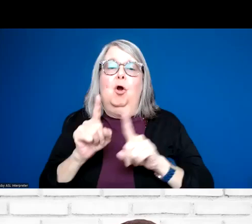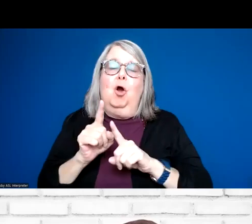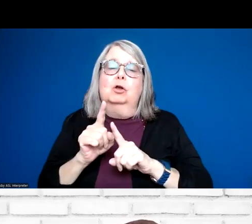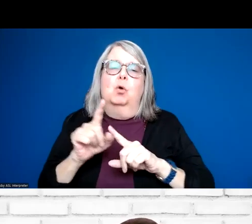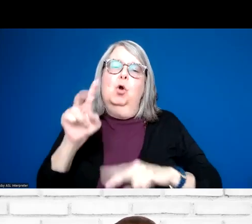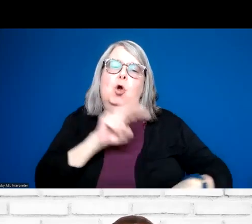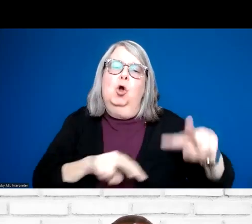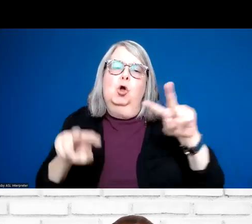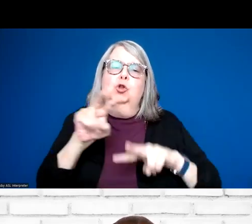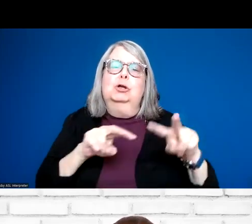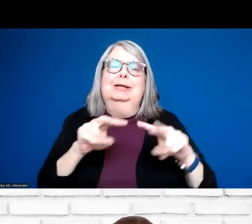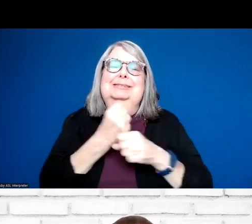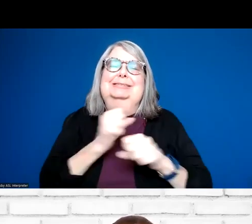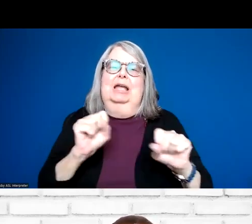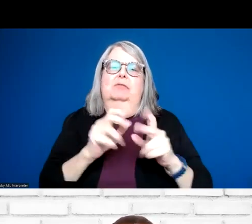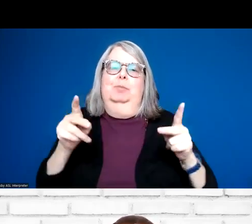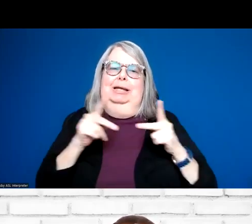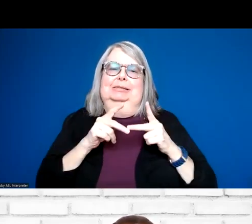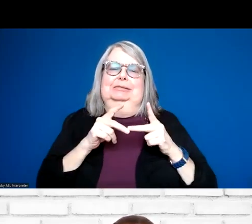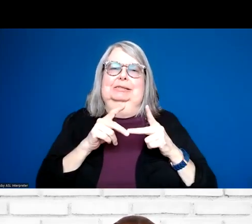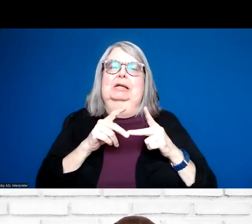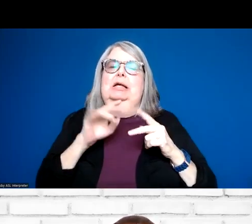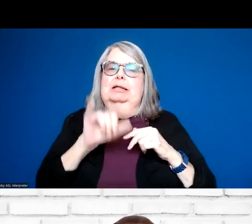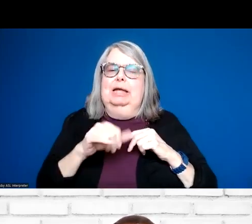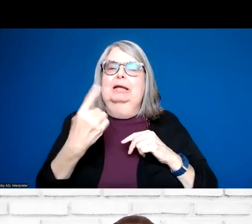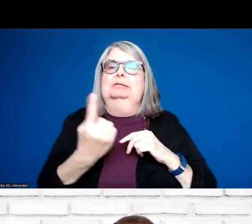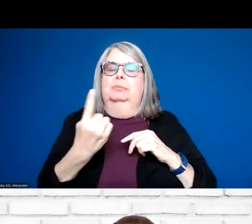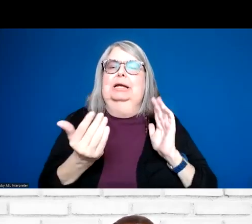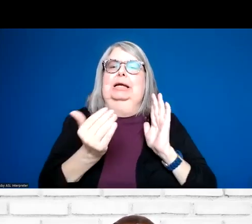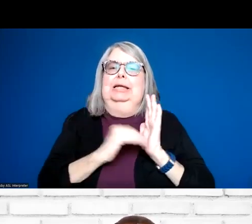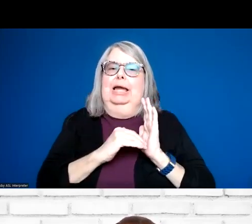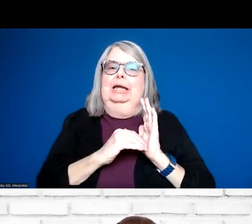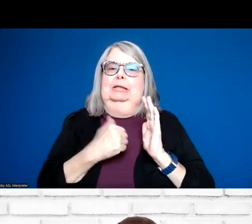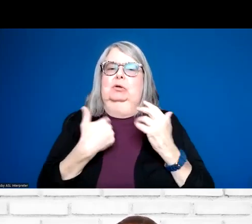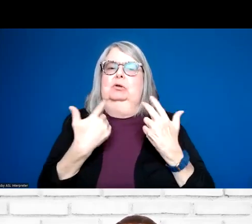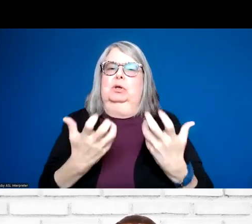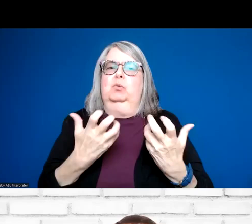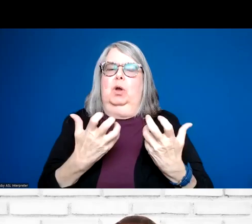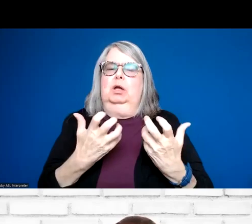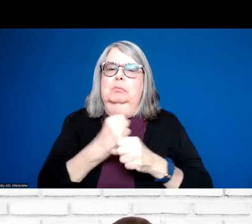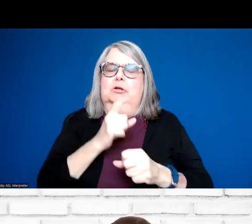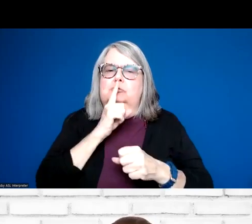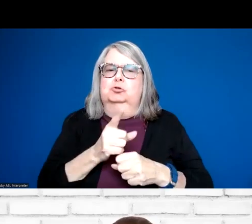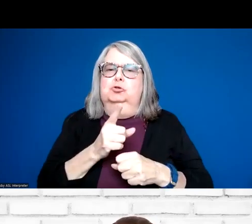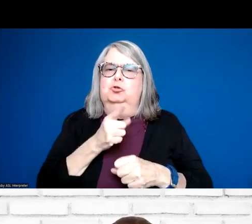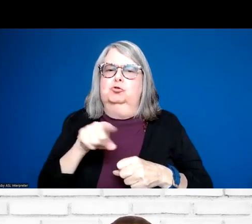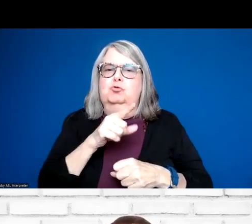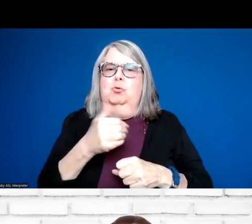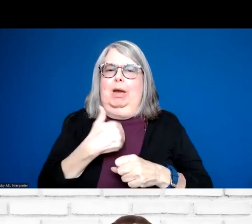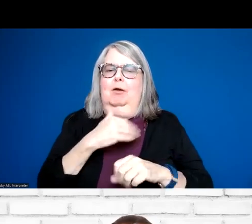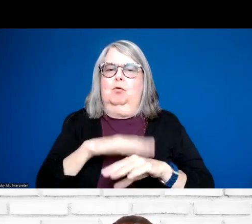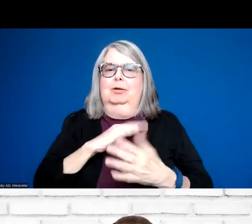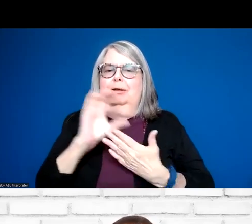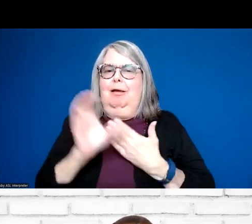at safe spaces. And this is something that, again, we want to make sure that you have on your calendar,